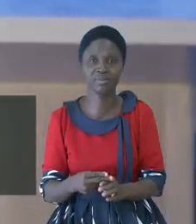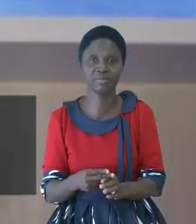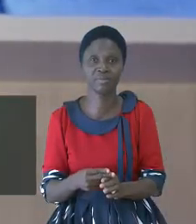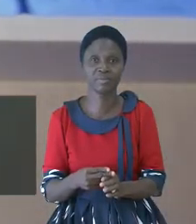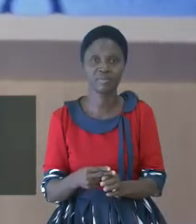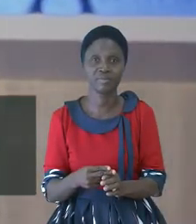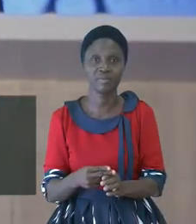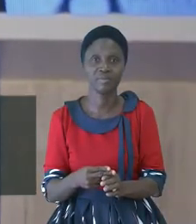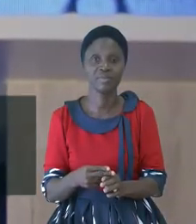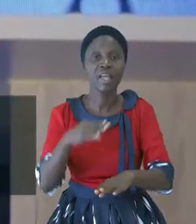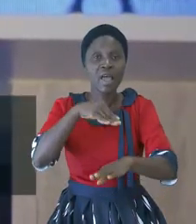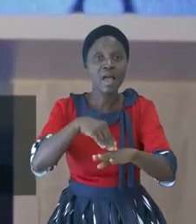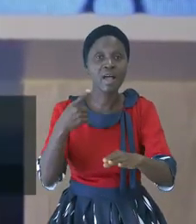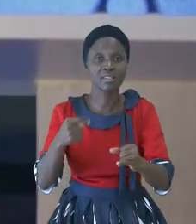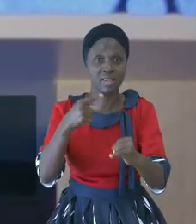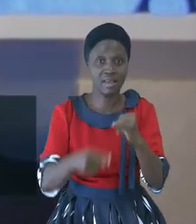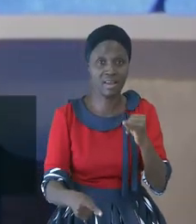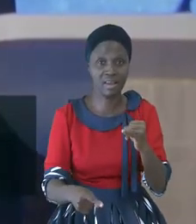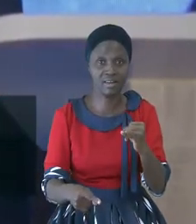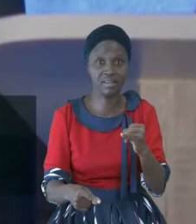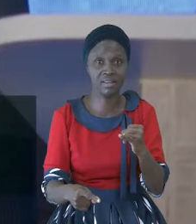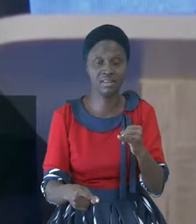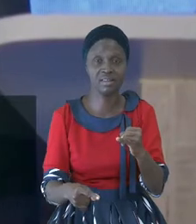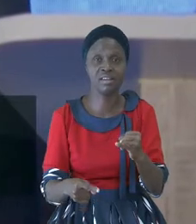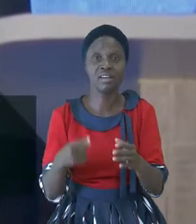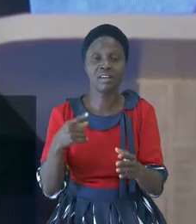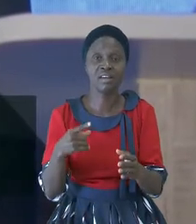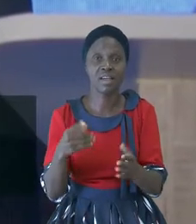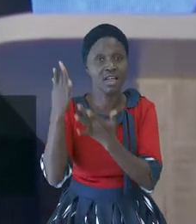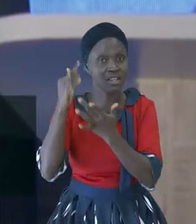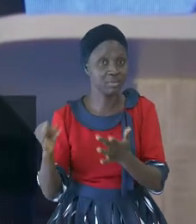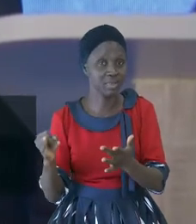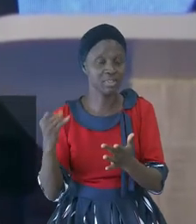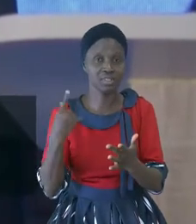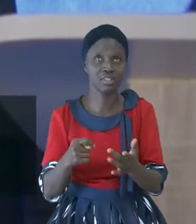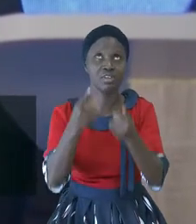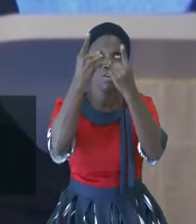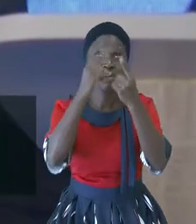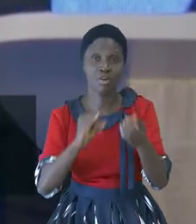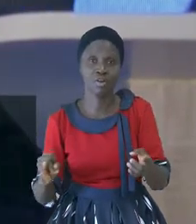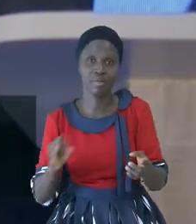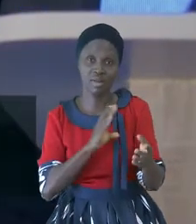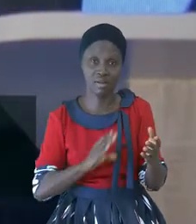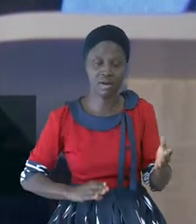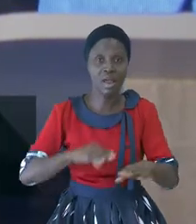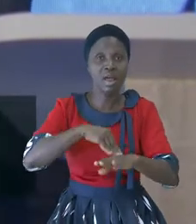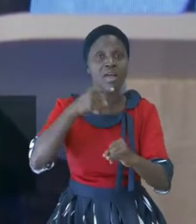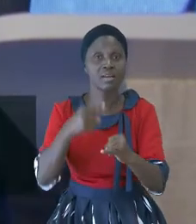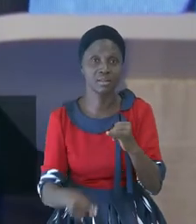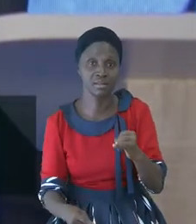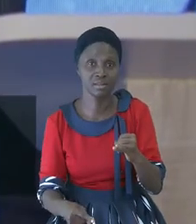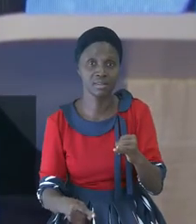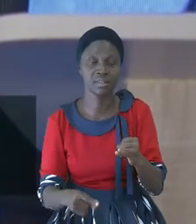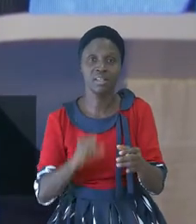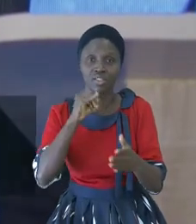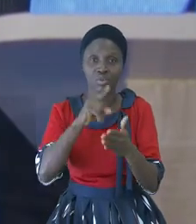splendor. At the end, we're expecting the coming Christ. At the end is what he said to